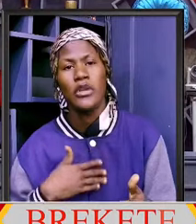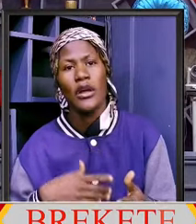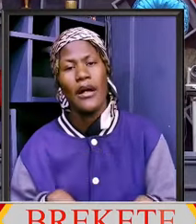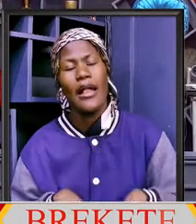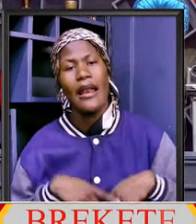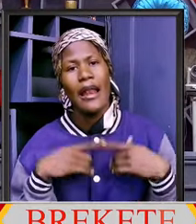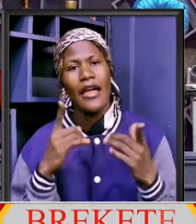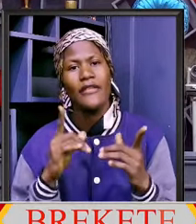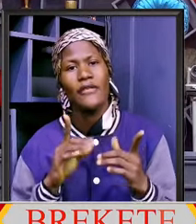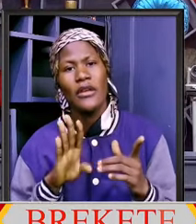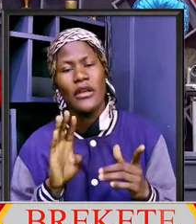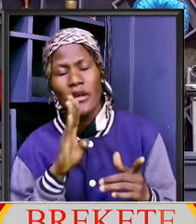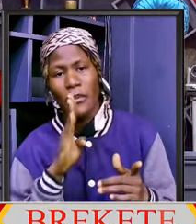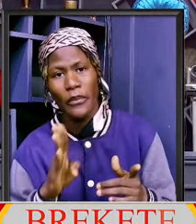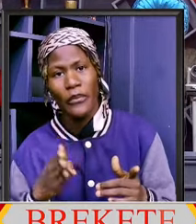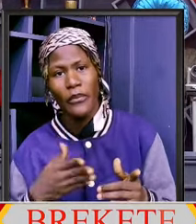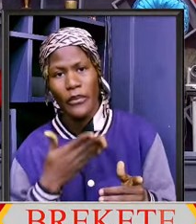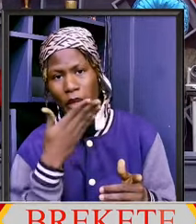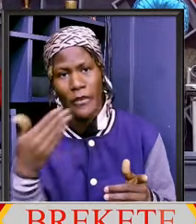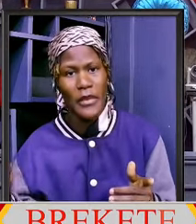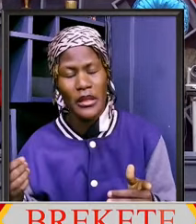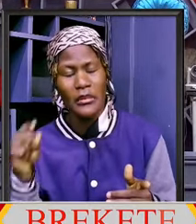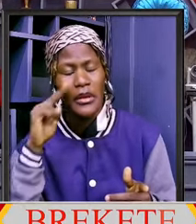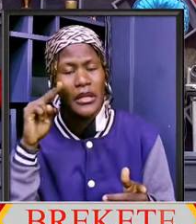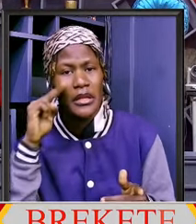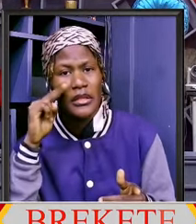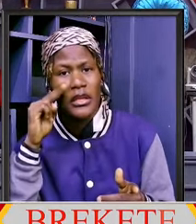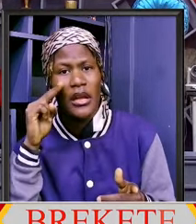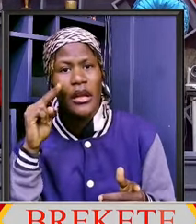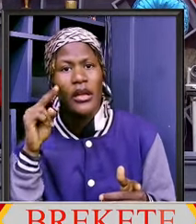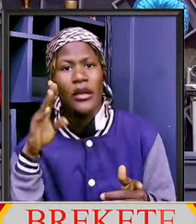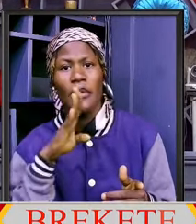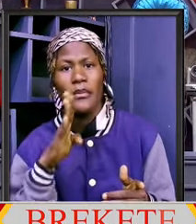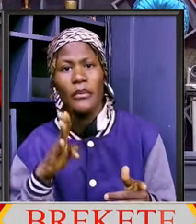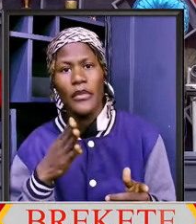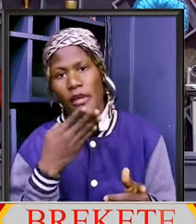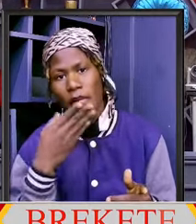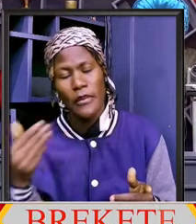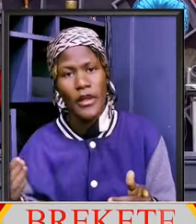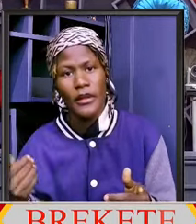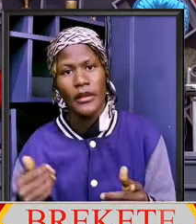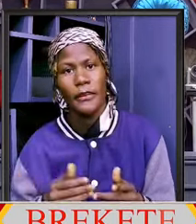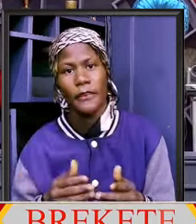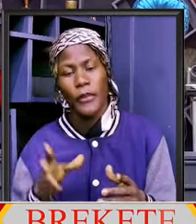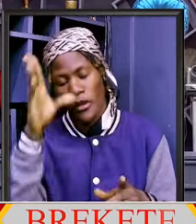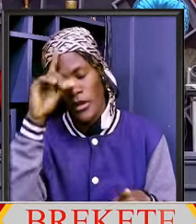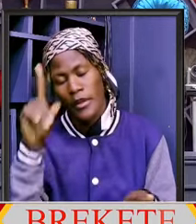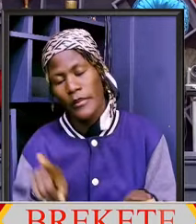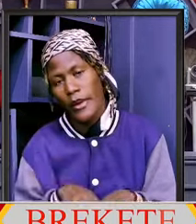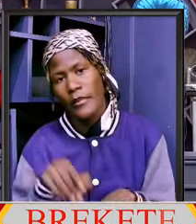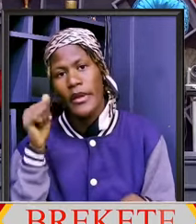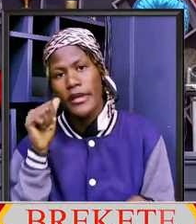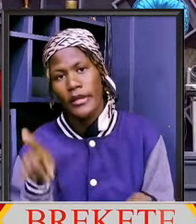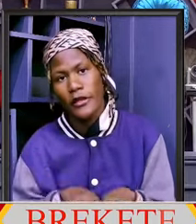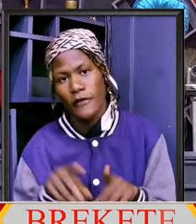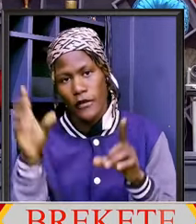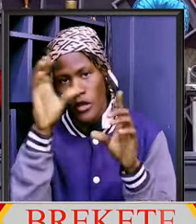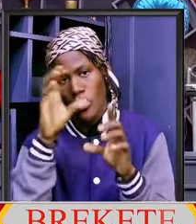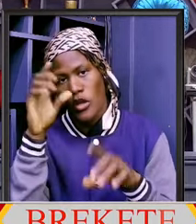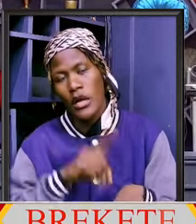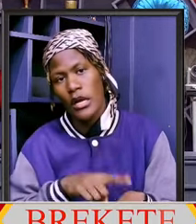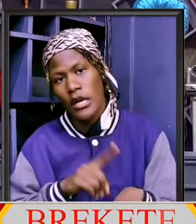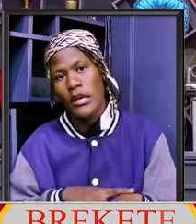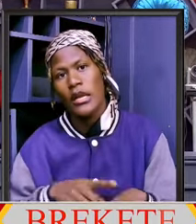better. Amen. May Nigeria be better than it is, whether they like it or not. Amen. My brothers, my sisters, if you look time and I see time, don't they give